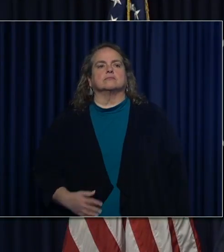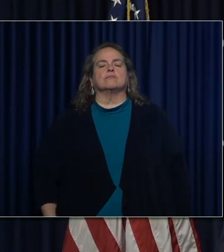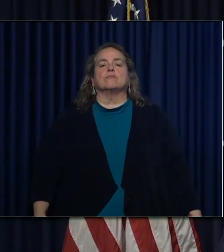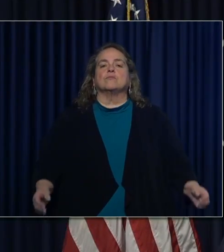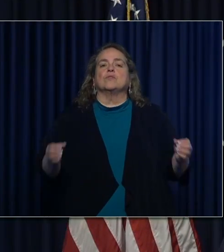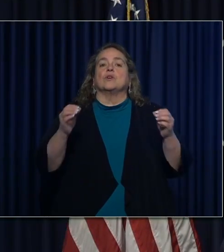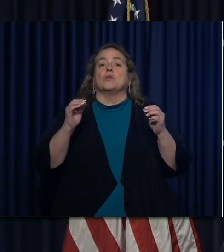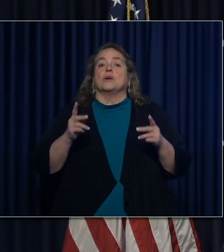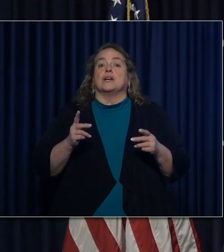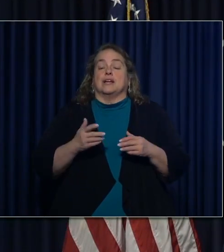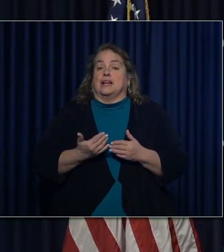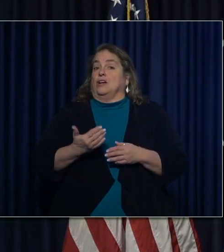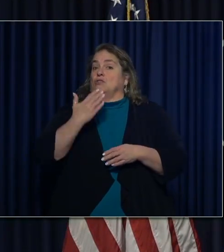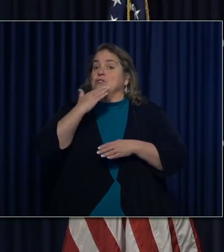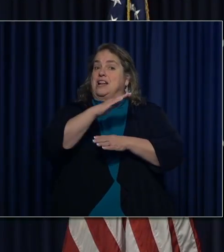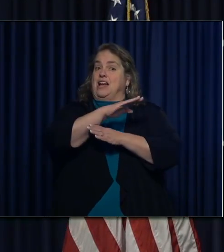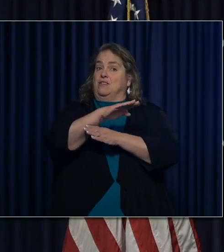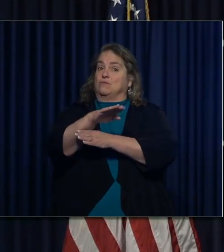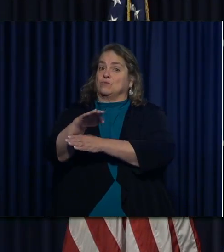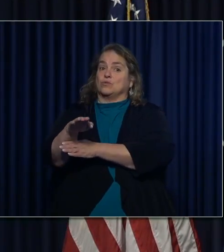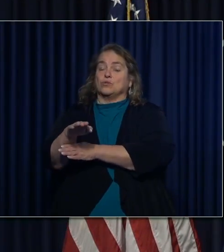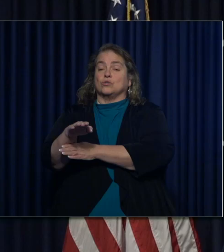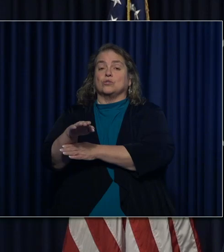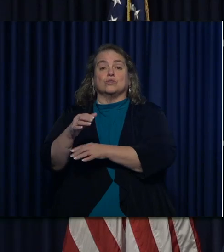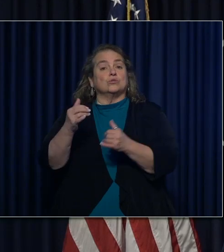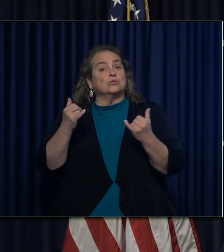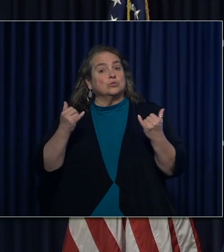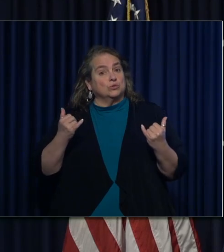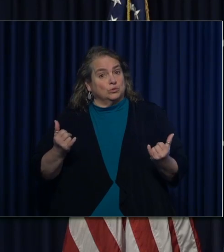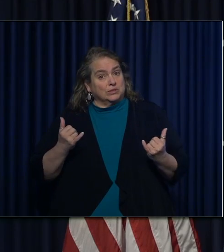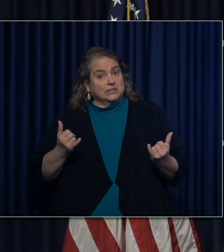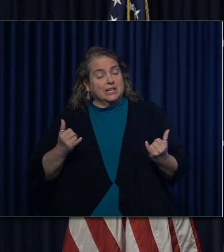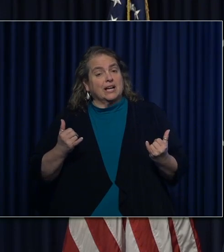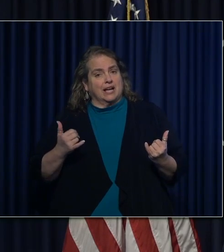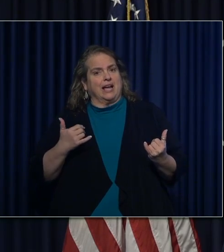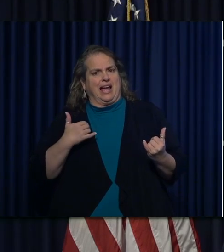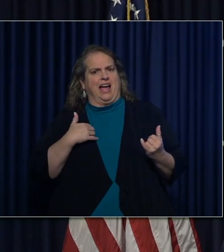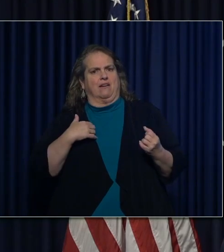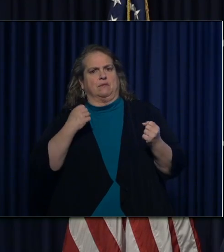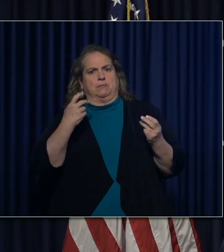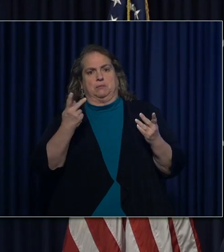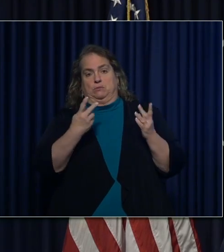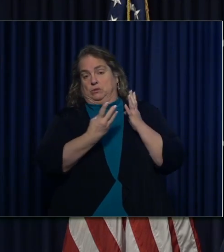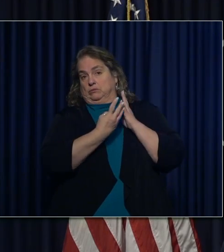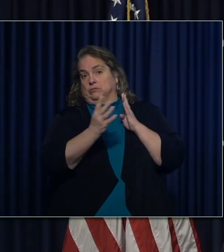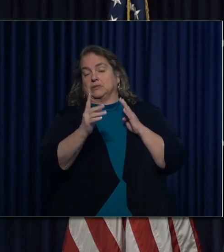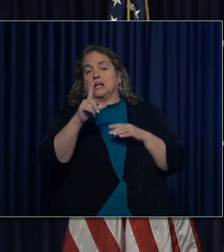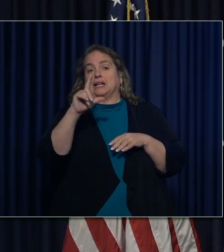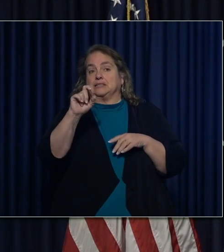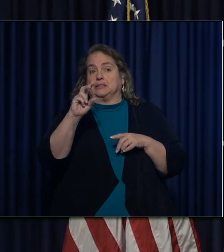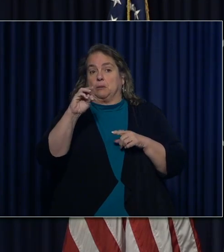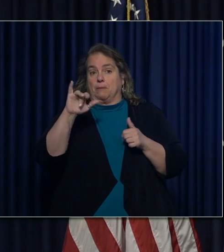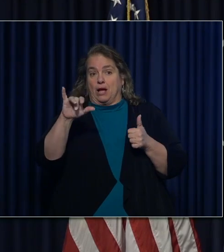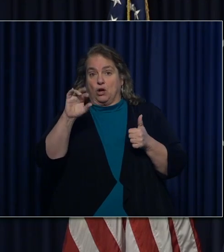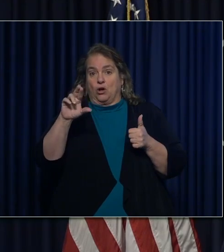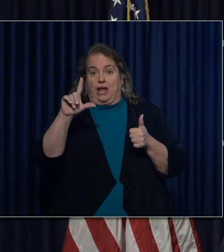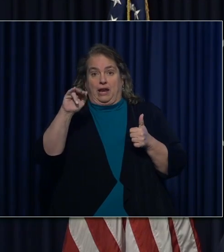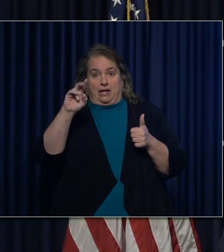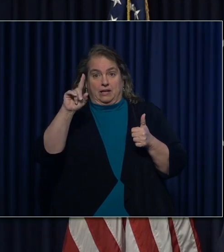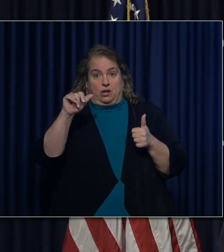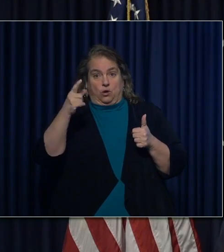All right. Good afternoon. Today, I'm joined by Lexington Mayor Linda